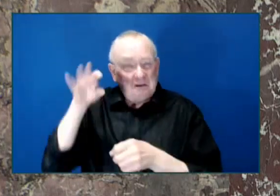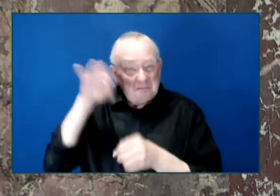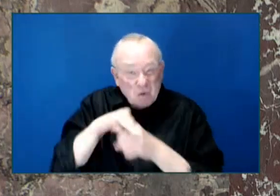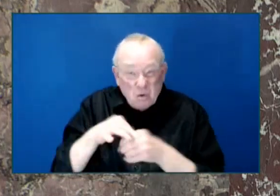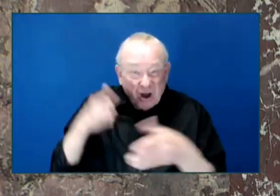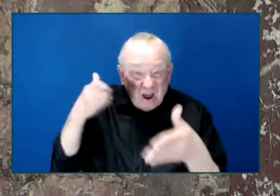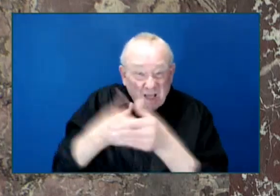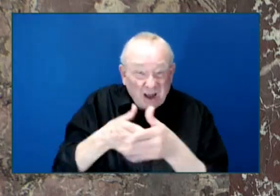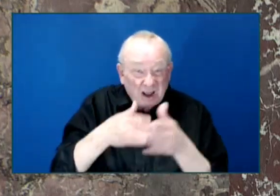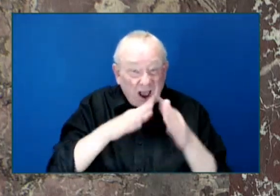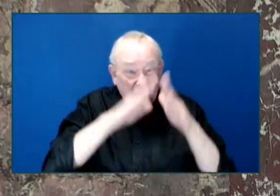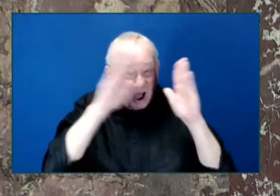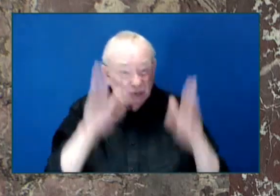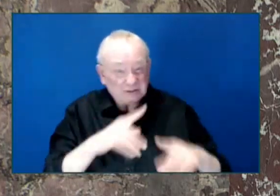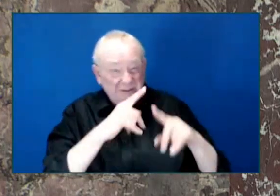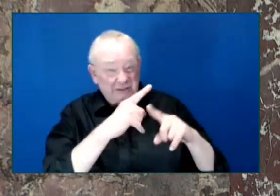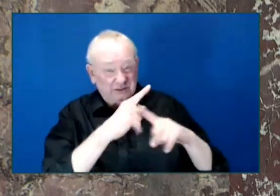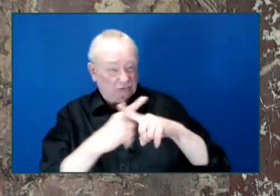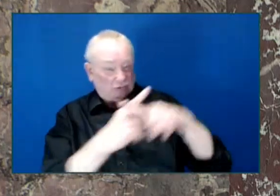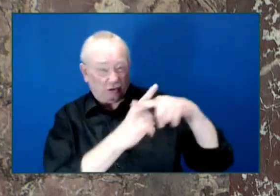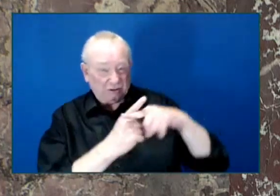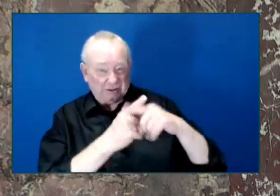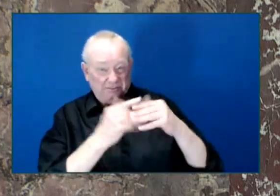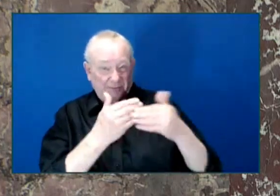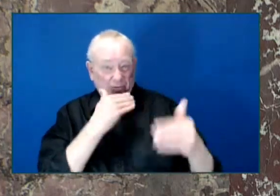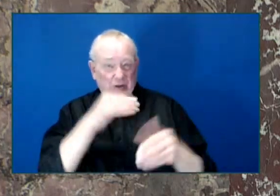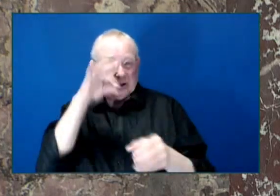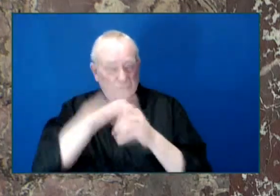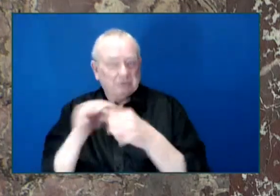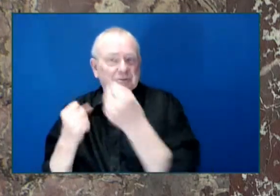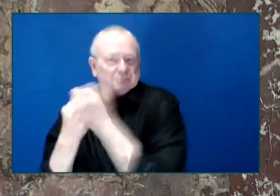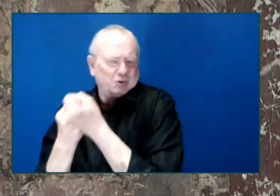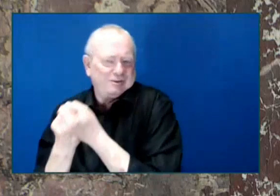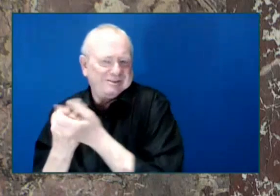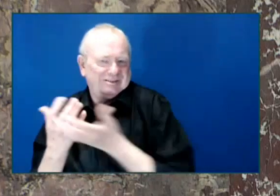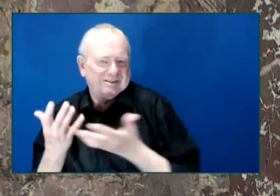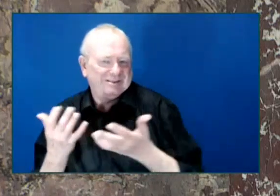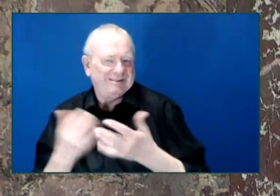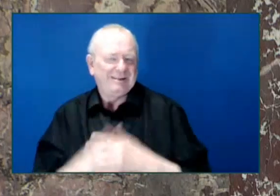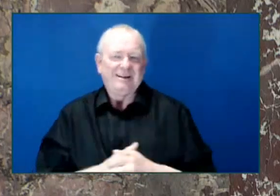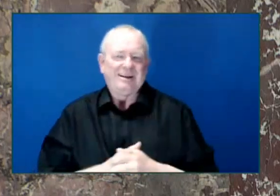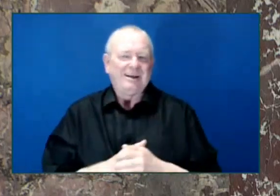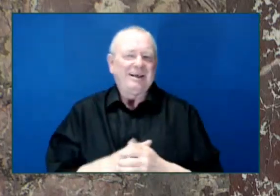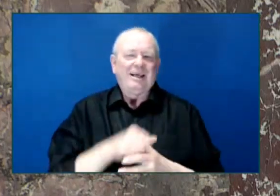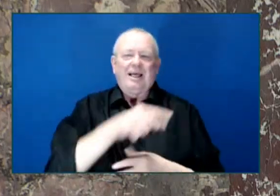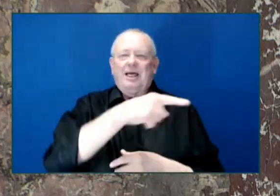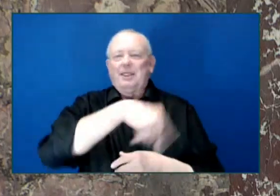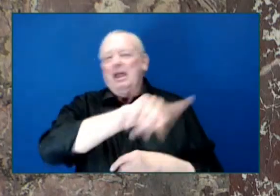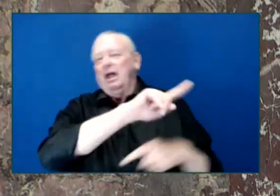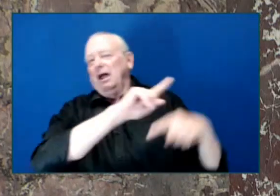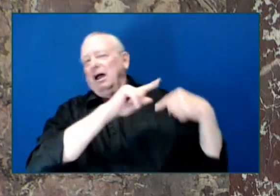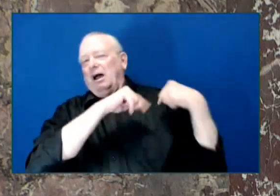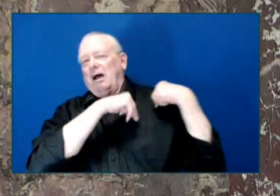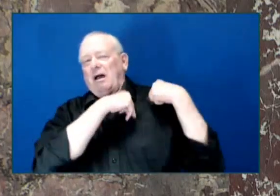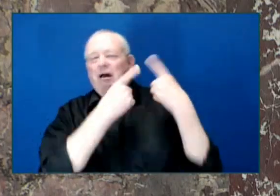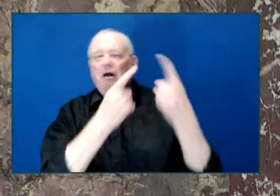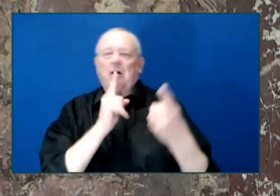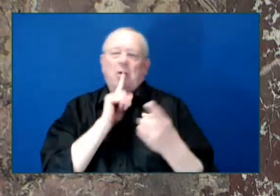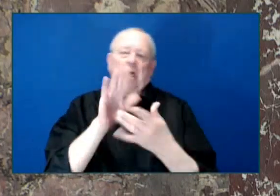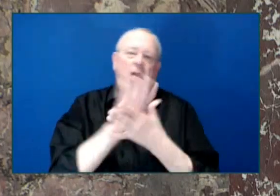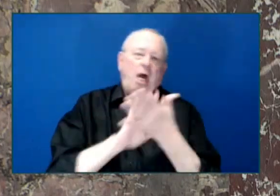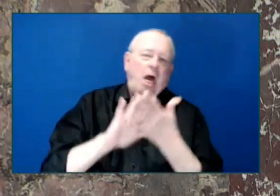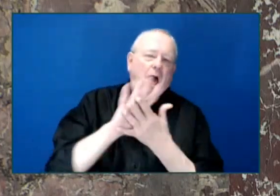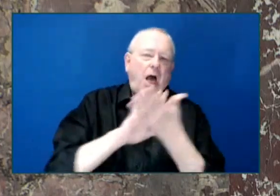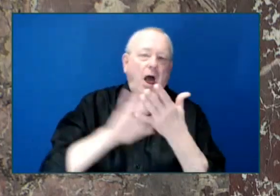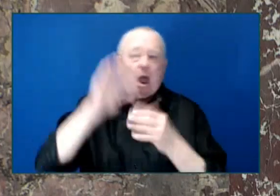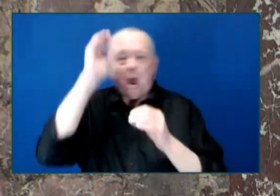lack of clarity from this opposition on C36, on housing, on so many issues like addiction and mental health, I